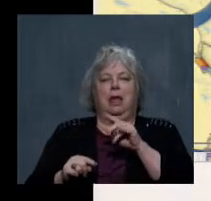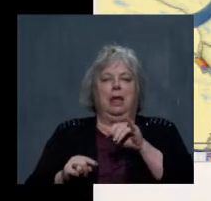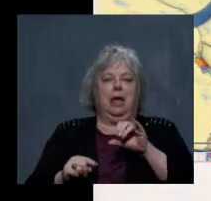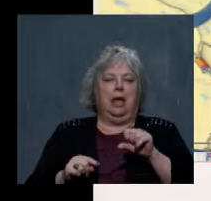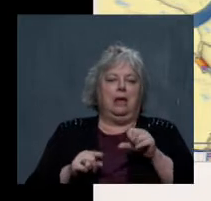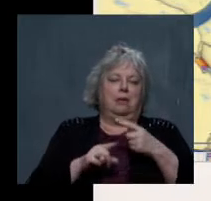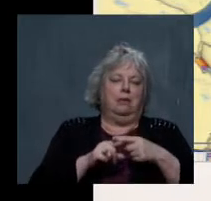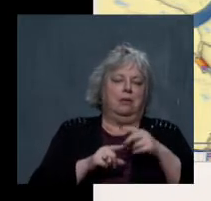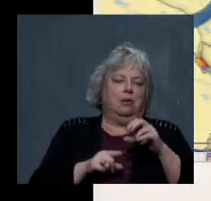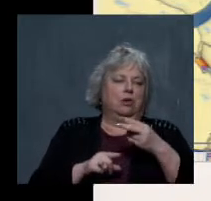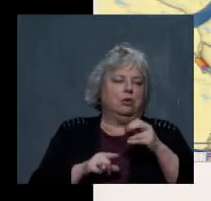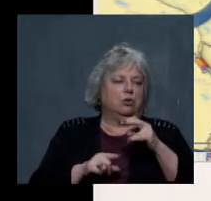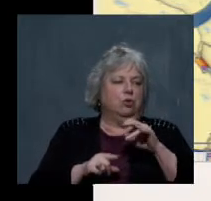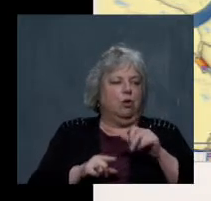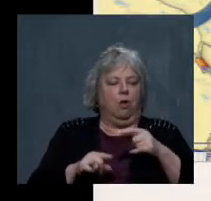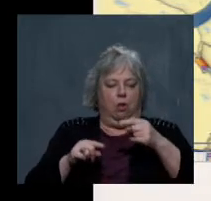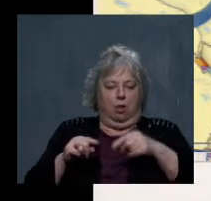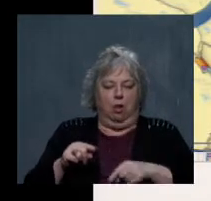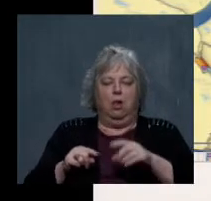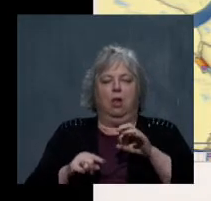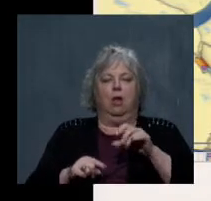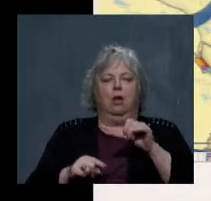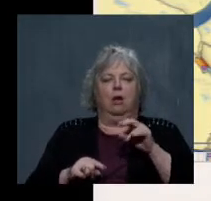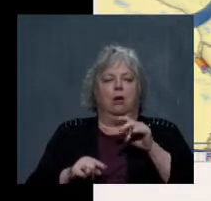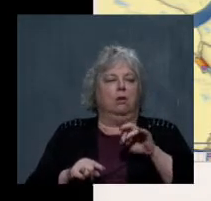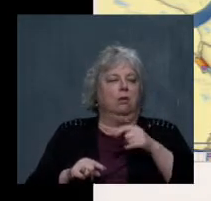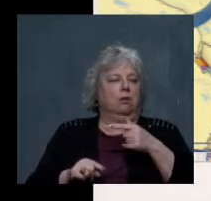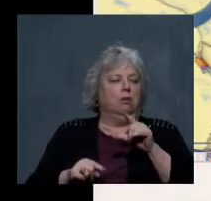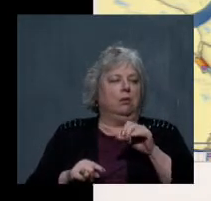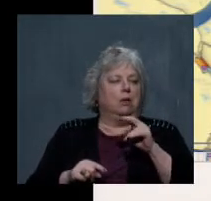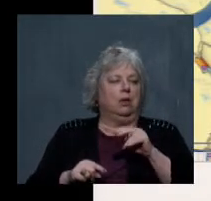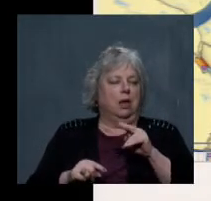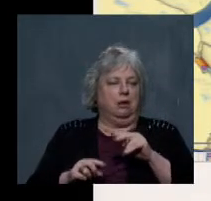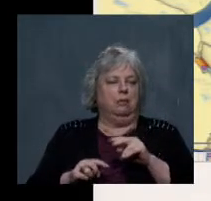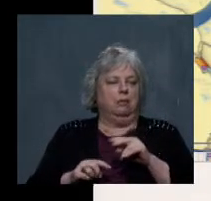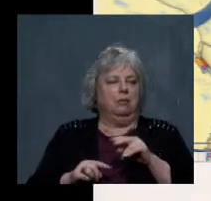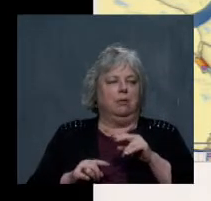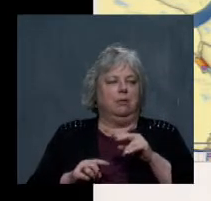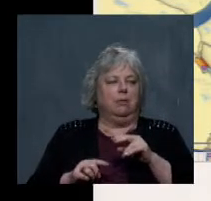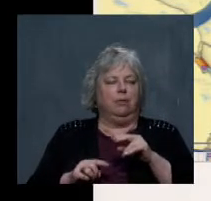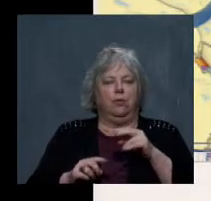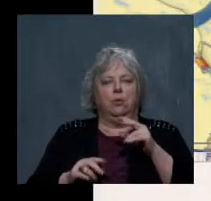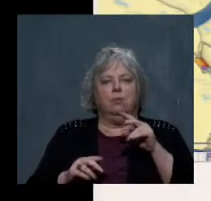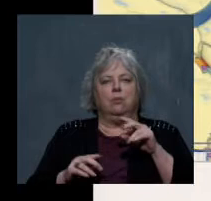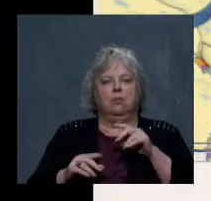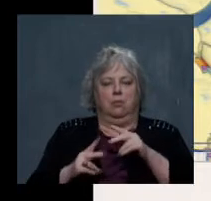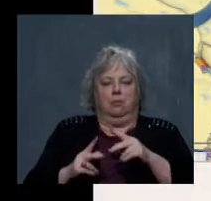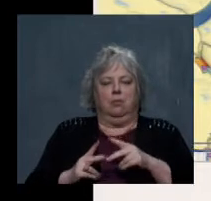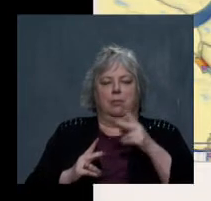out south, Colonel Glenn, where you see the outlet mall.